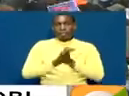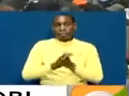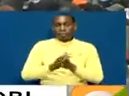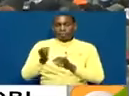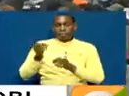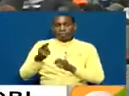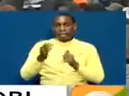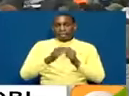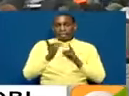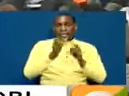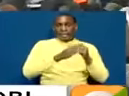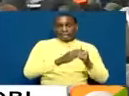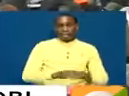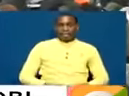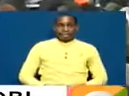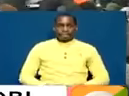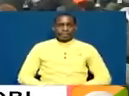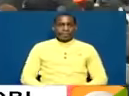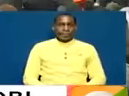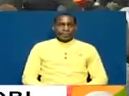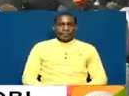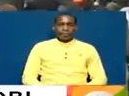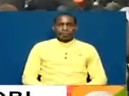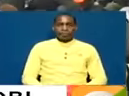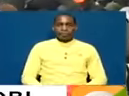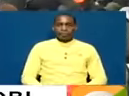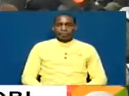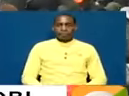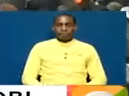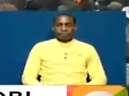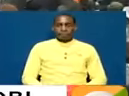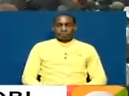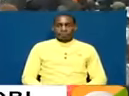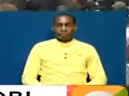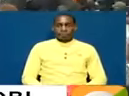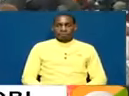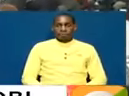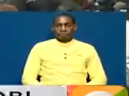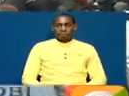elections. Seth Olale, Citizen TV, Kayole, Nairobi County.